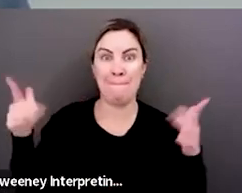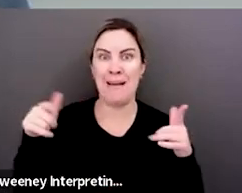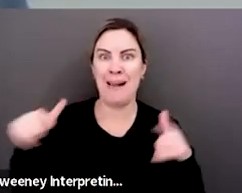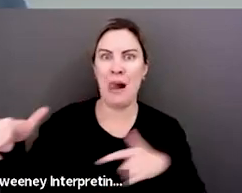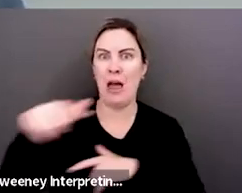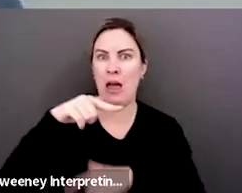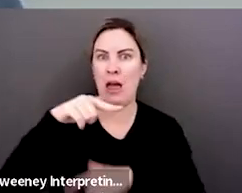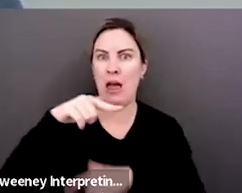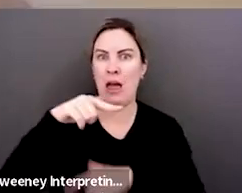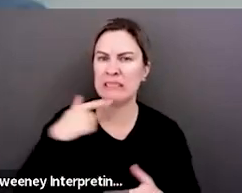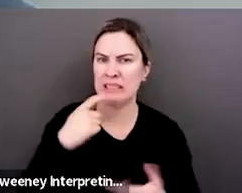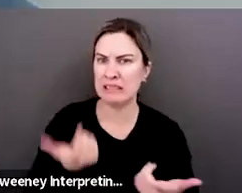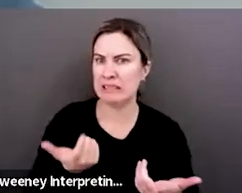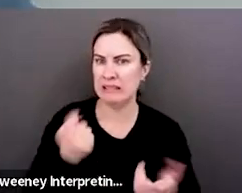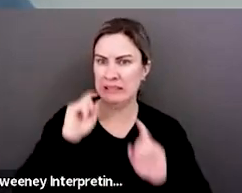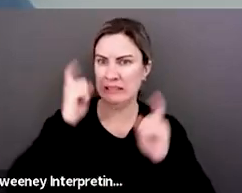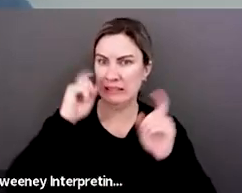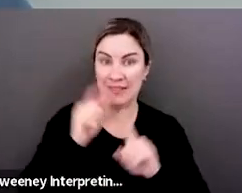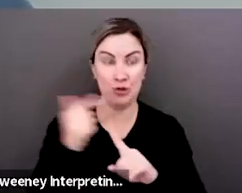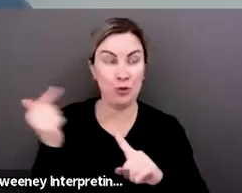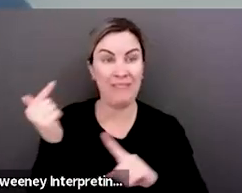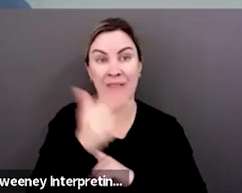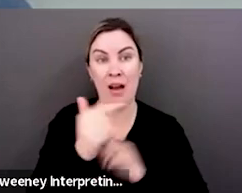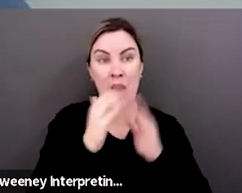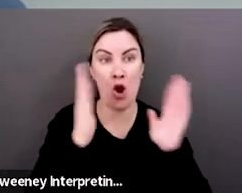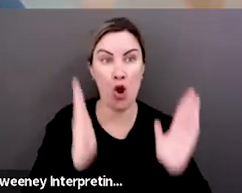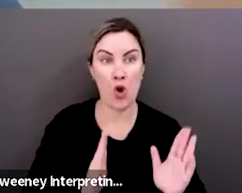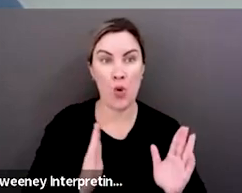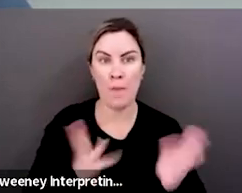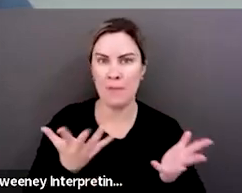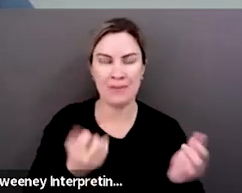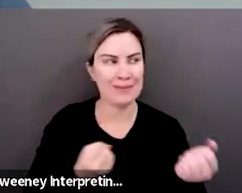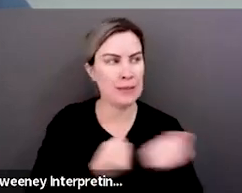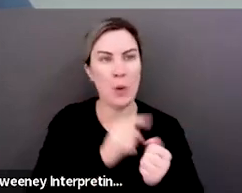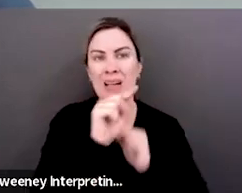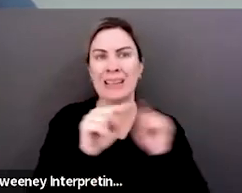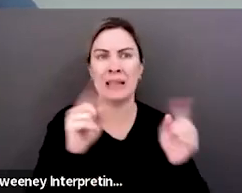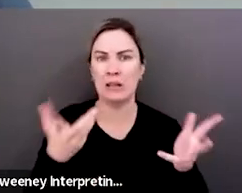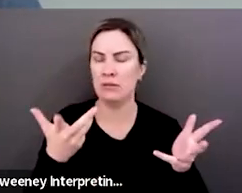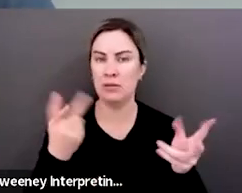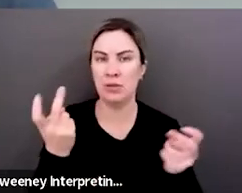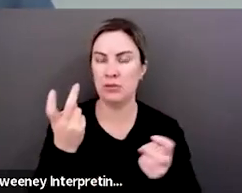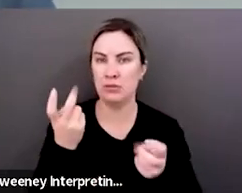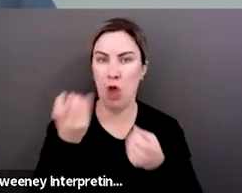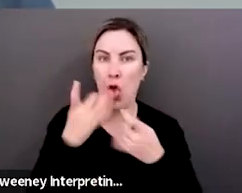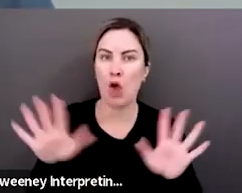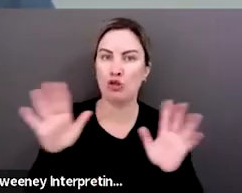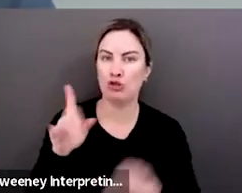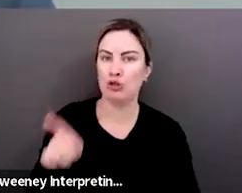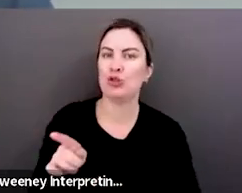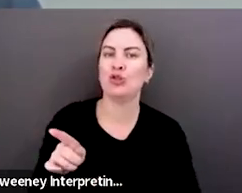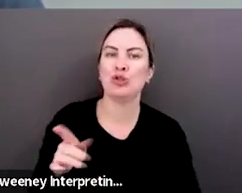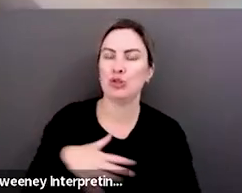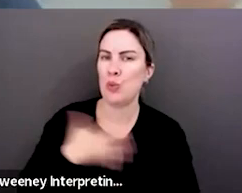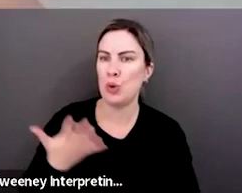about having a seizure when she's sort of too far away from her home or her support network, and then no one would find her. And so what